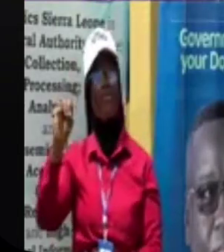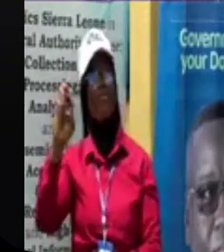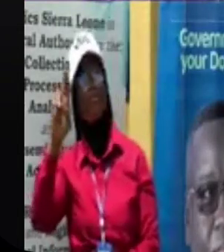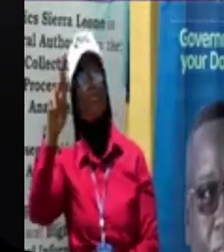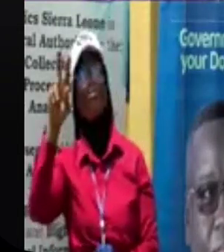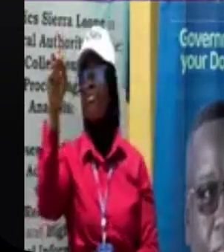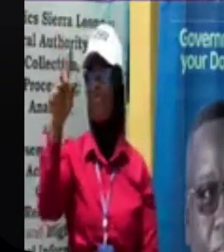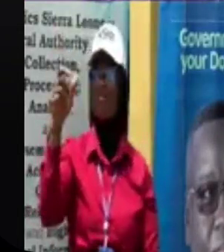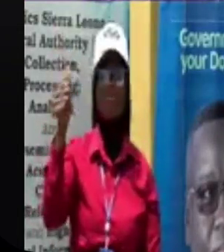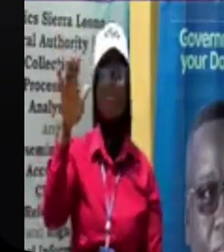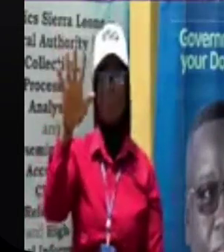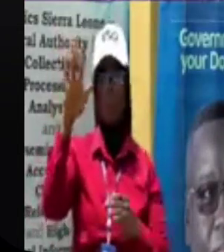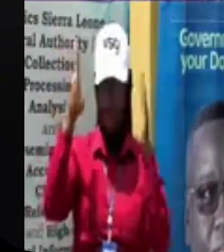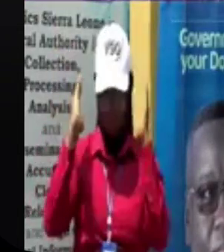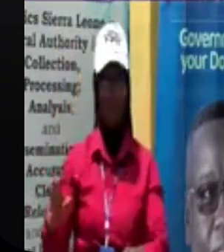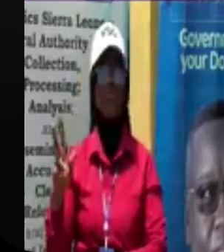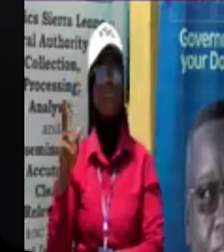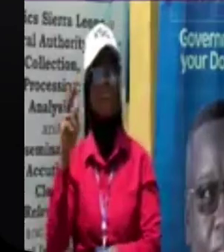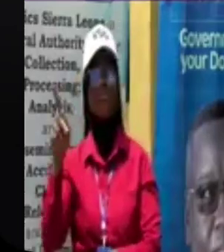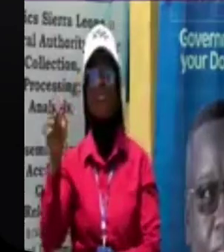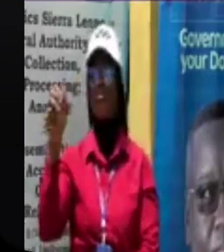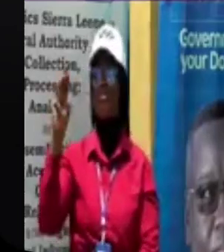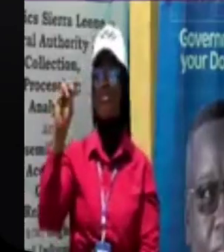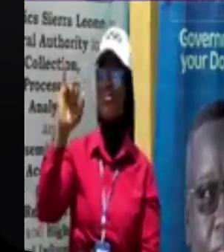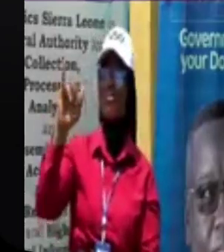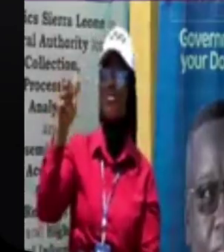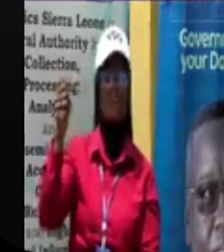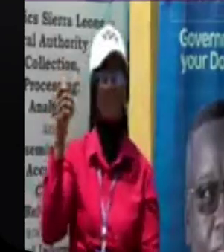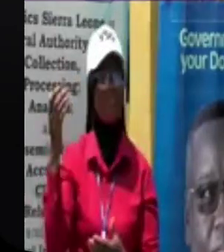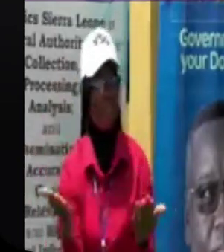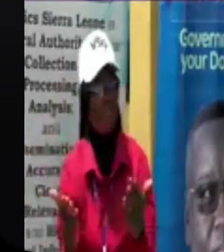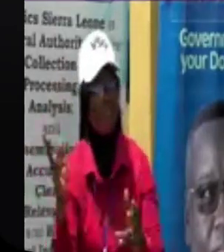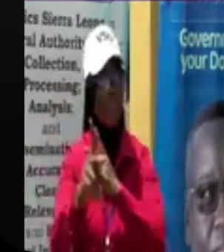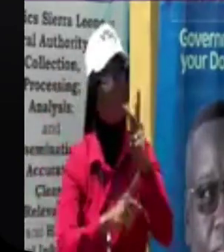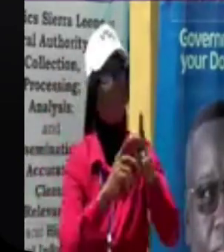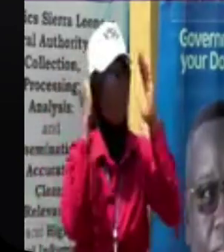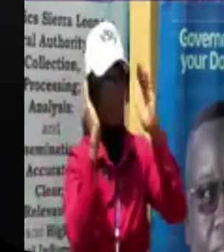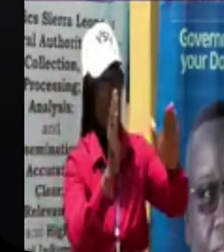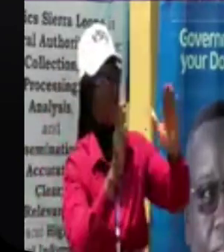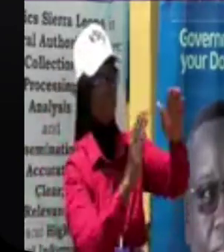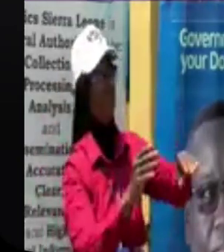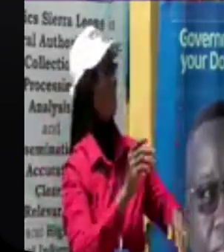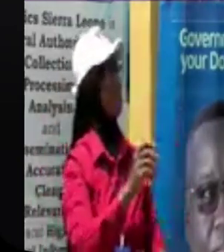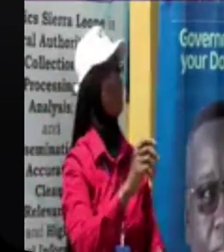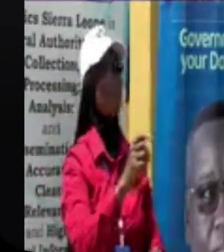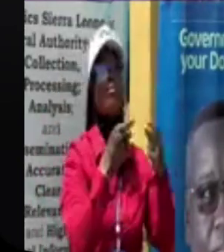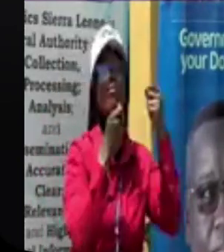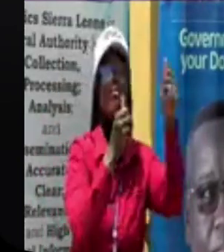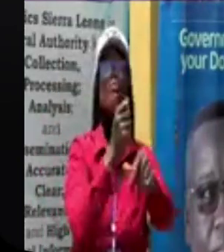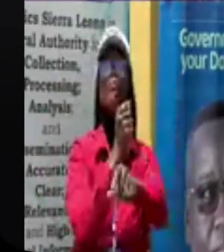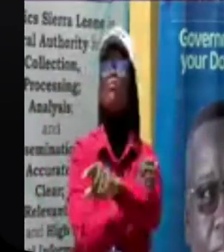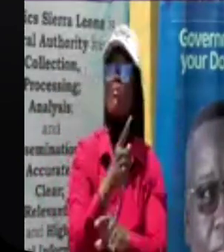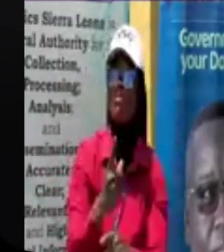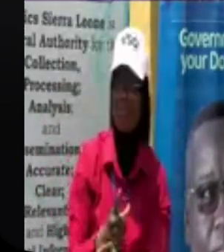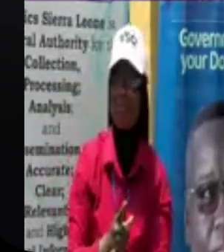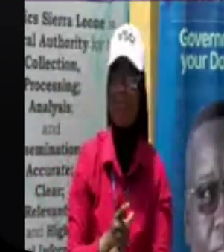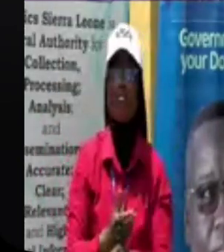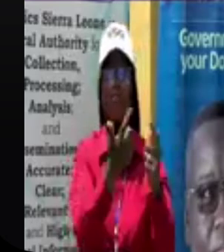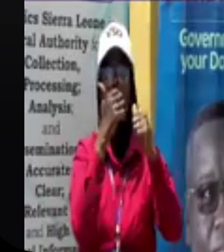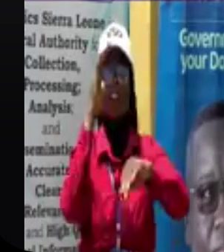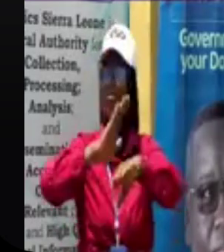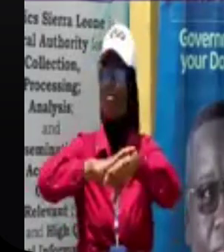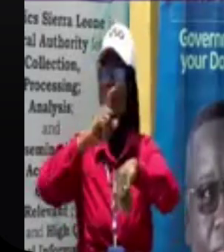Kambia. If you left the Kambia, we able to do something here for people. But the balance question of each Salone, the inputs they for count on time.